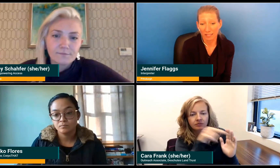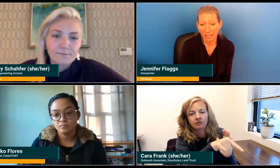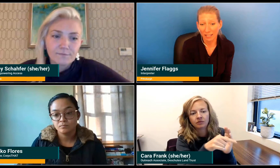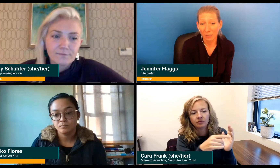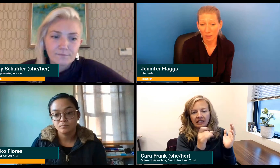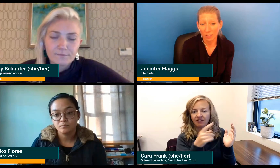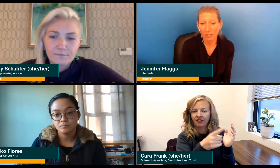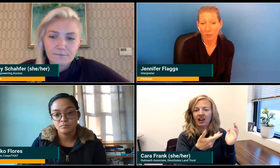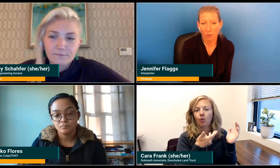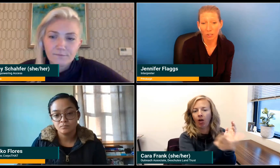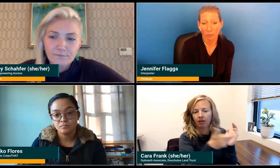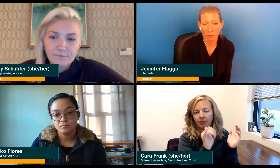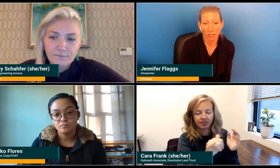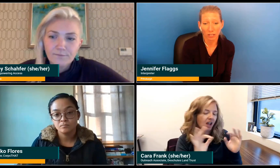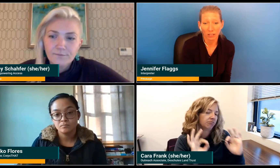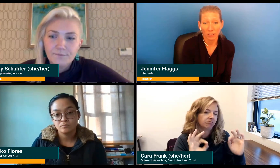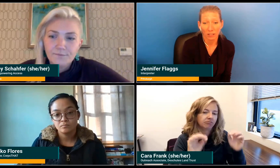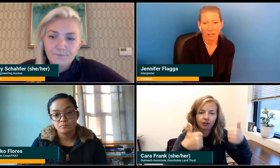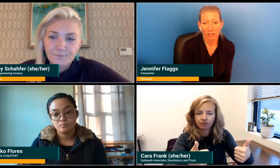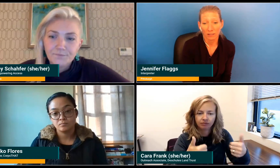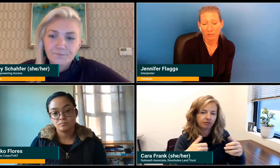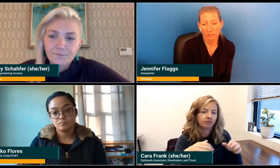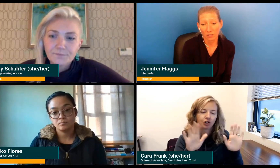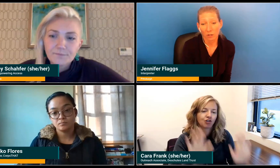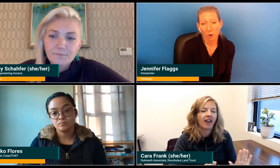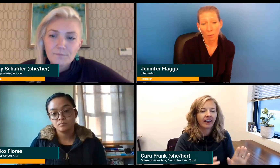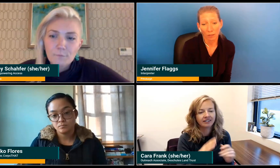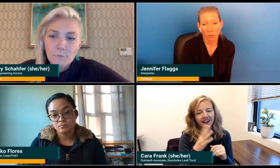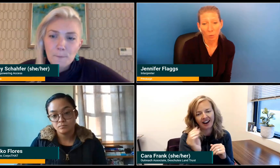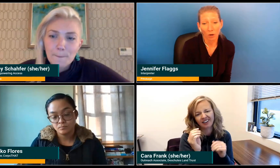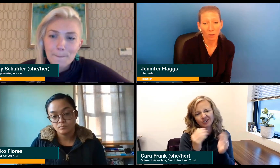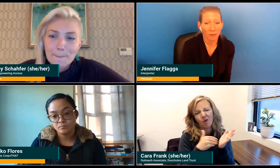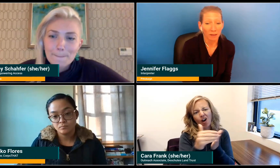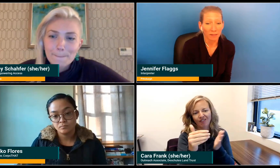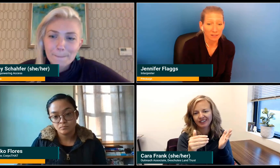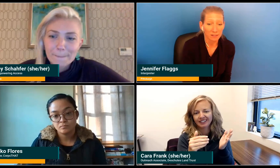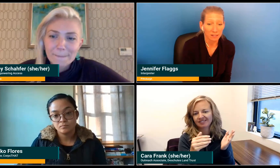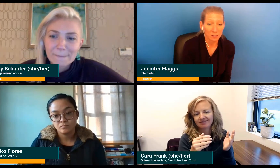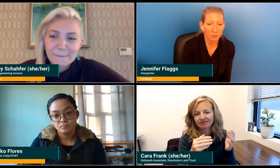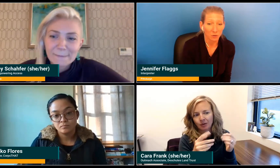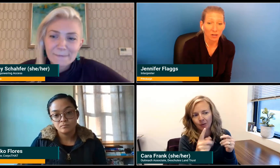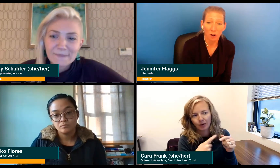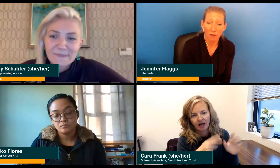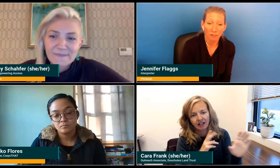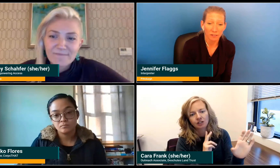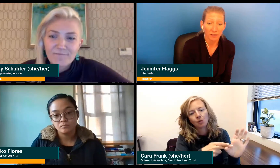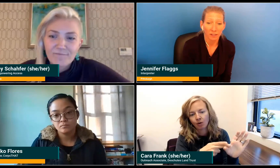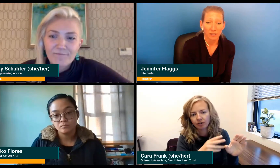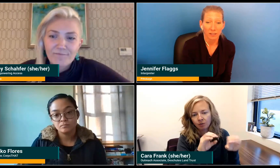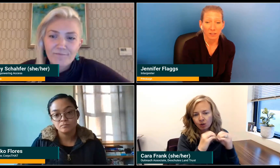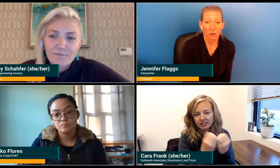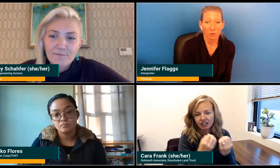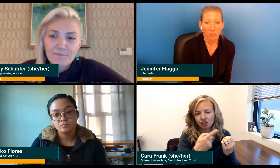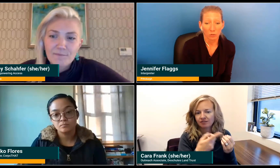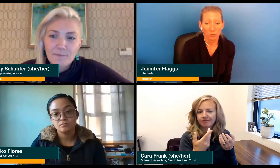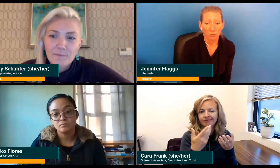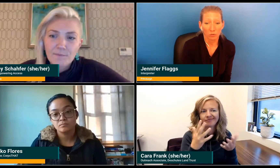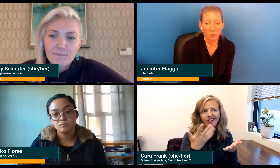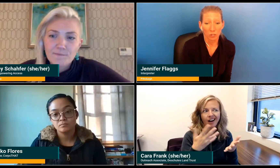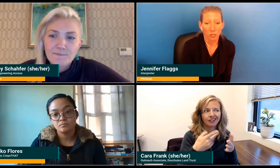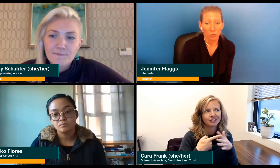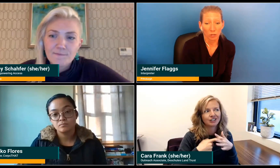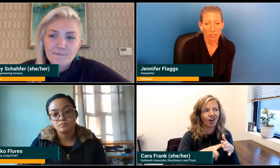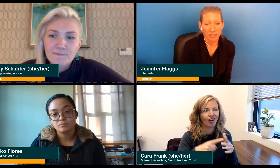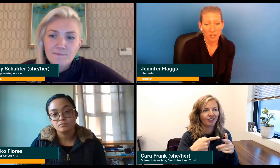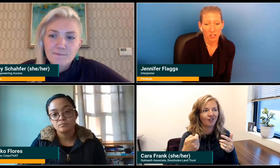of my identity within your community, and, hoping that they'll welcome that. And that's always great. Often, when you